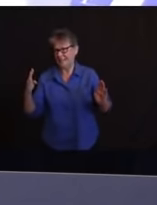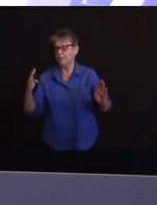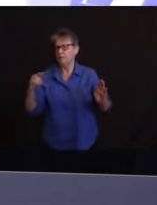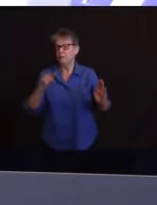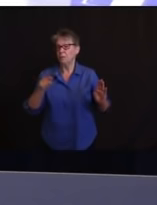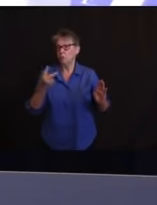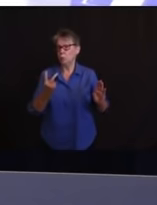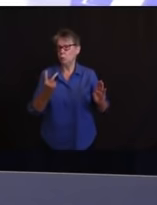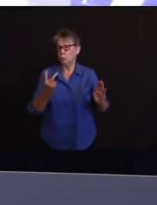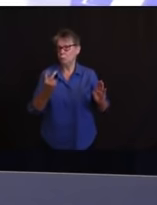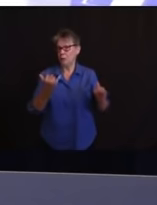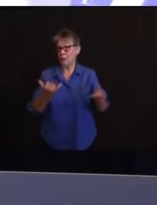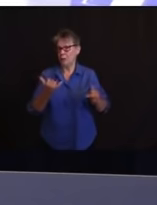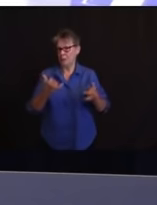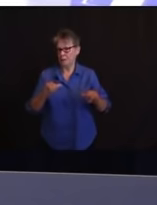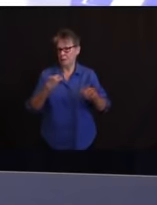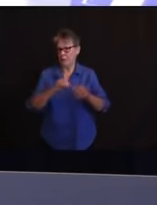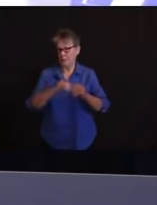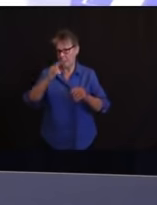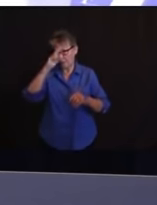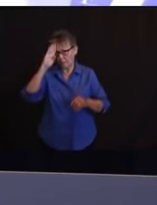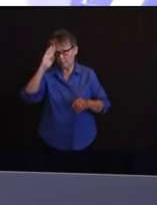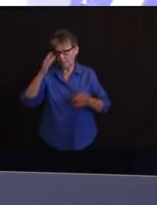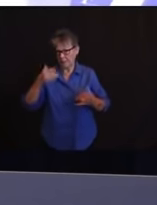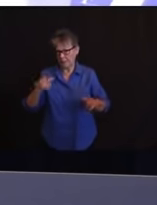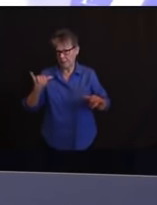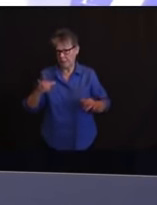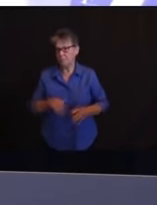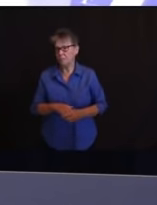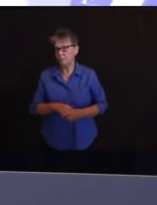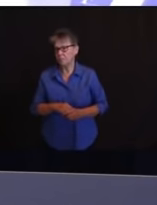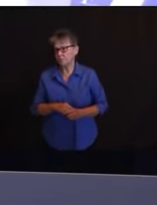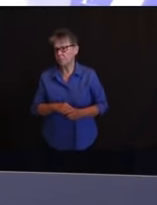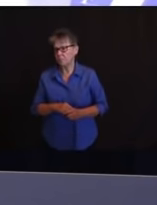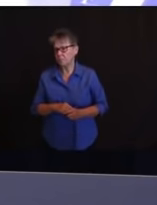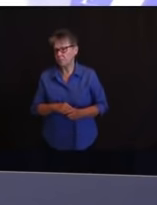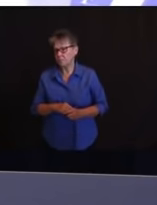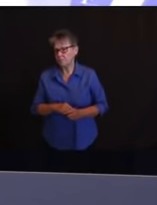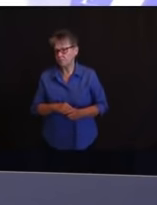remain the same as they do at our state psychiatric hospitals.